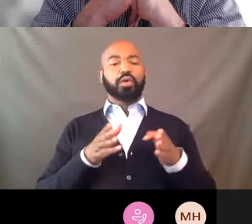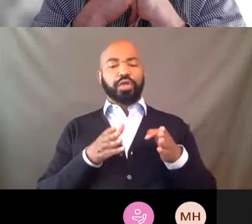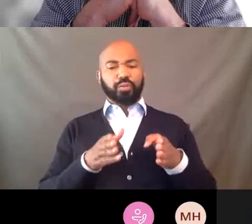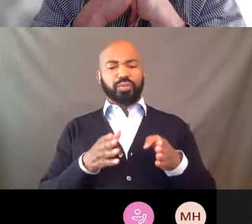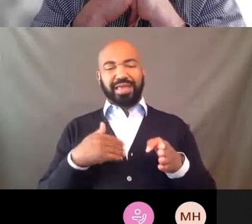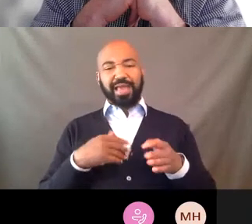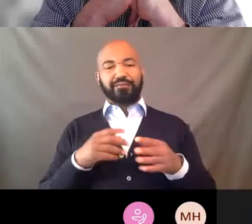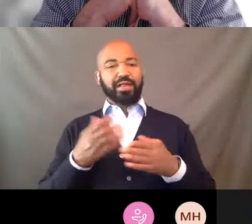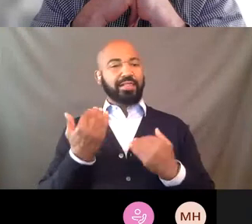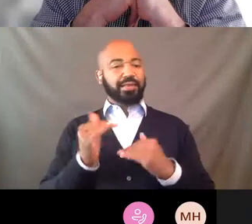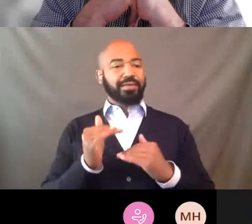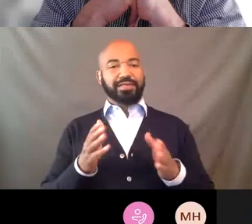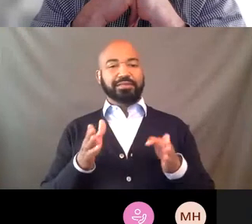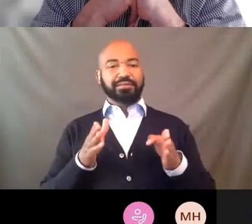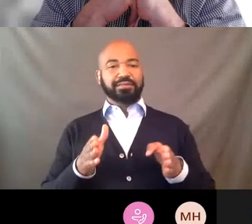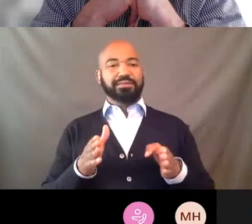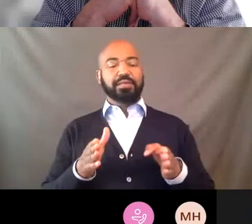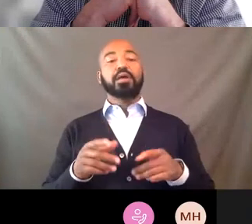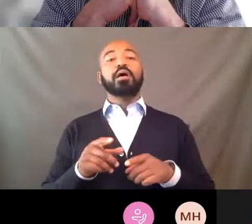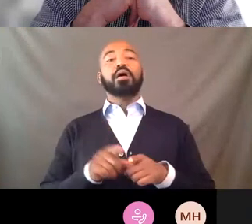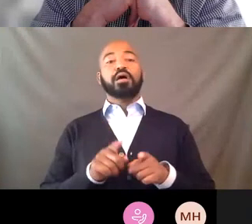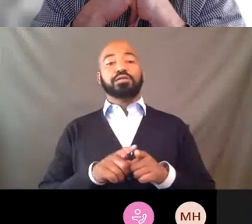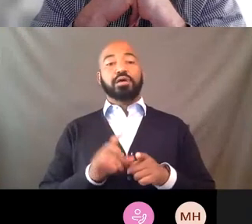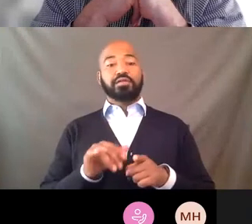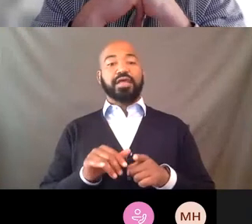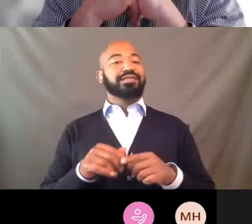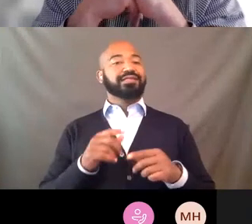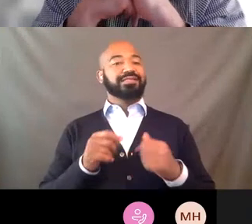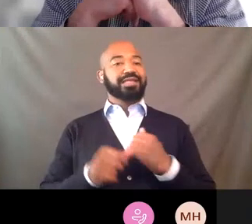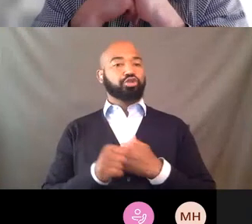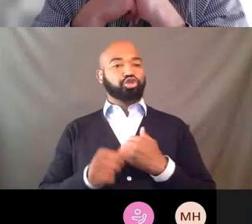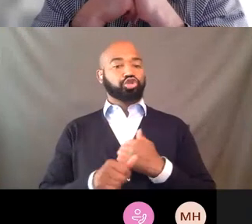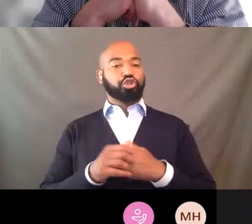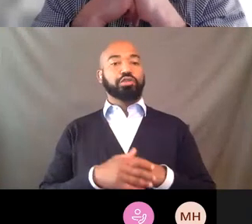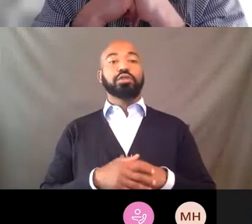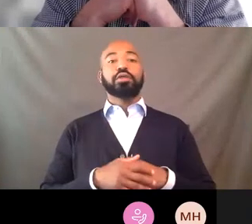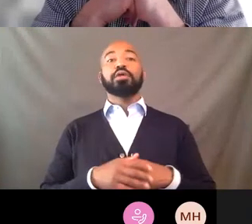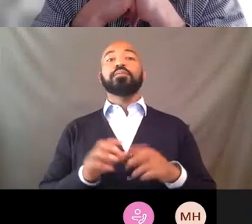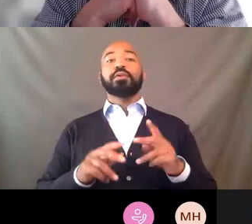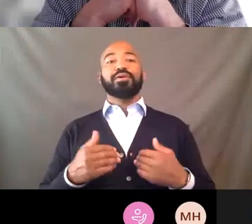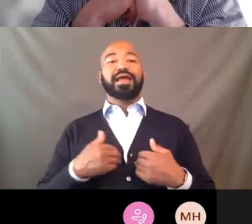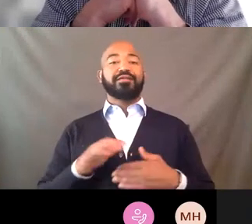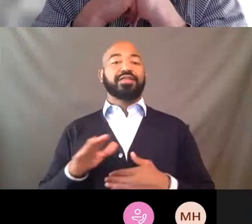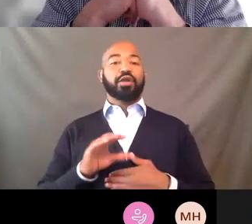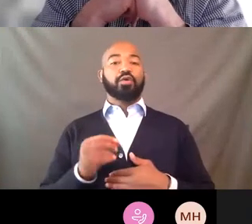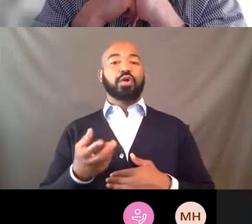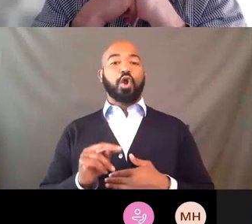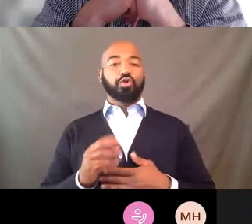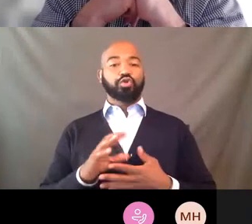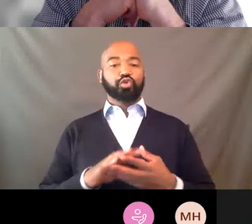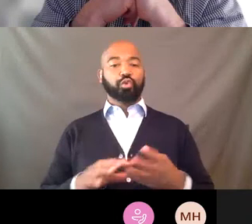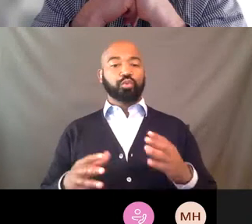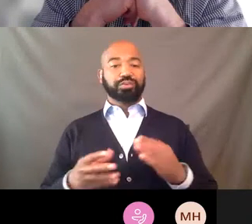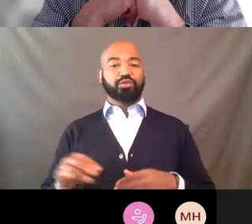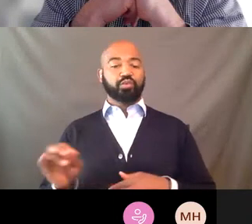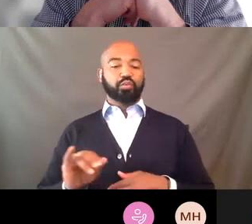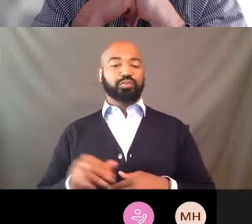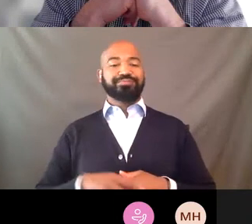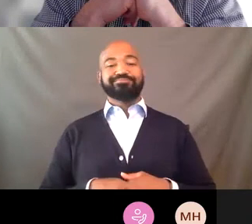wide, that poses a danger. A lot of people have their own particular stories, but